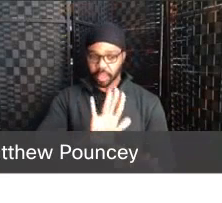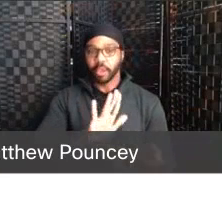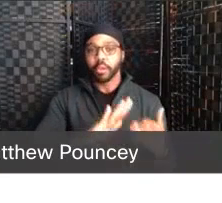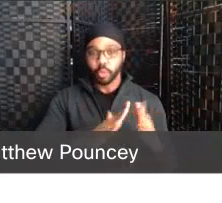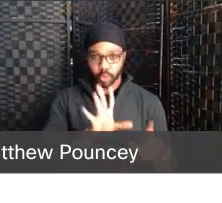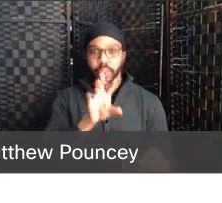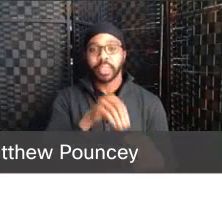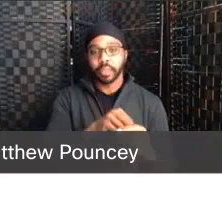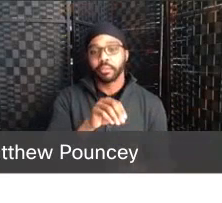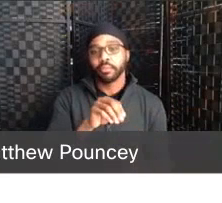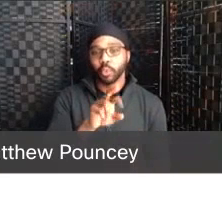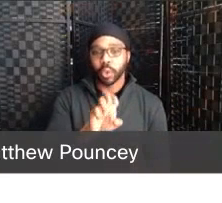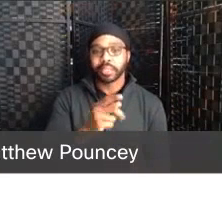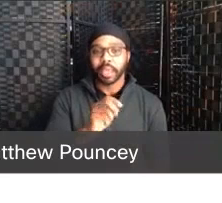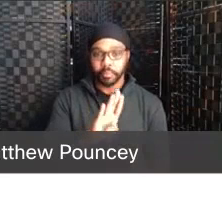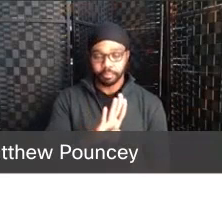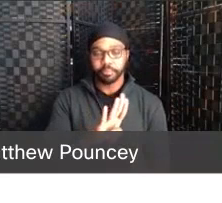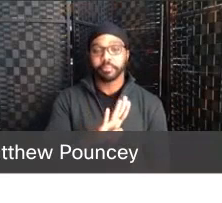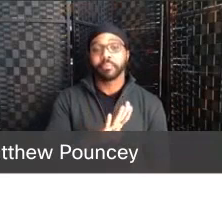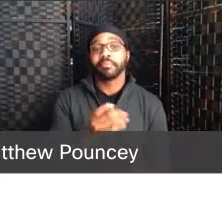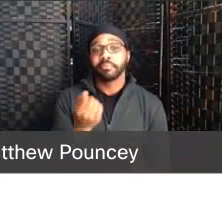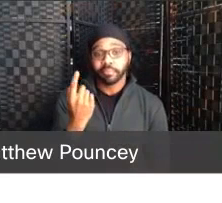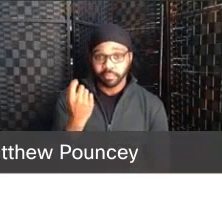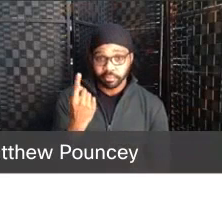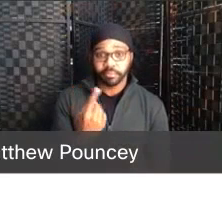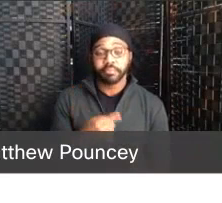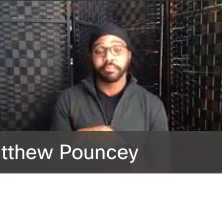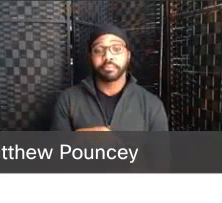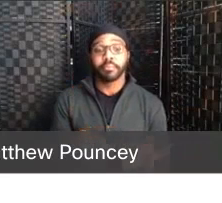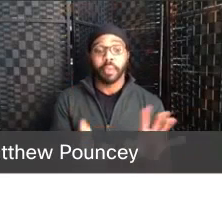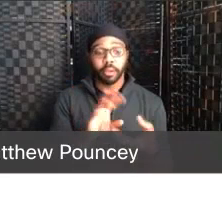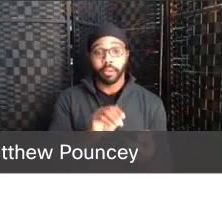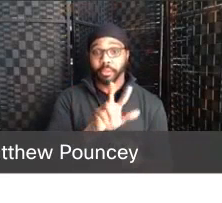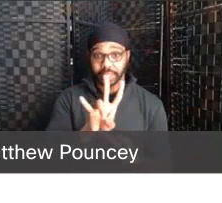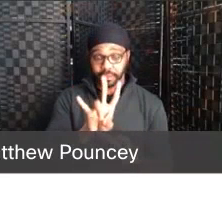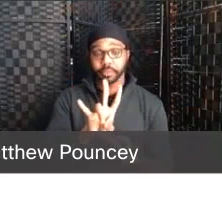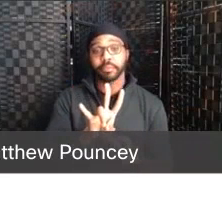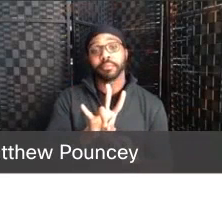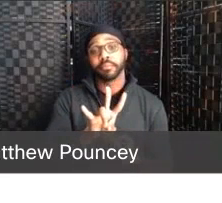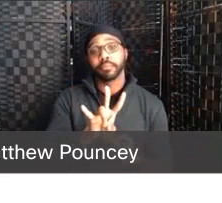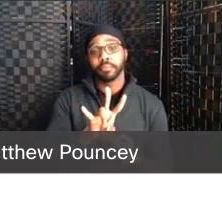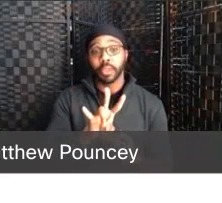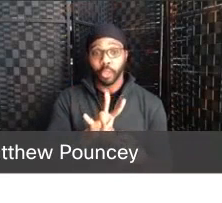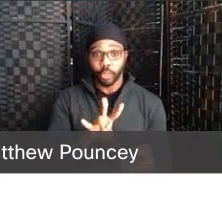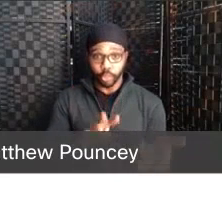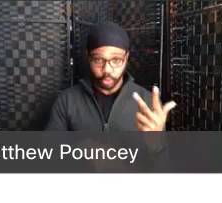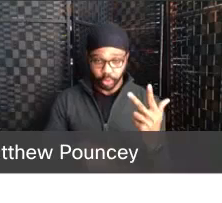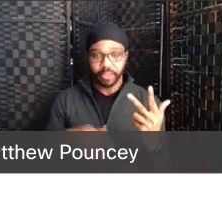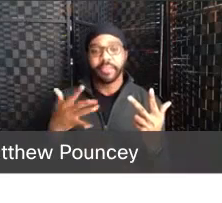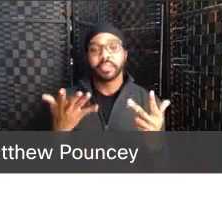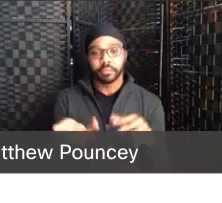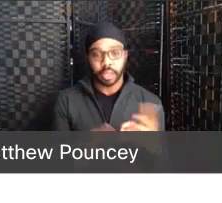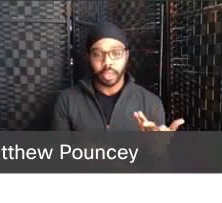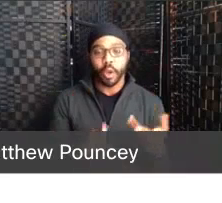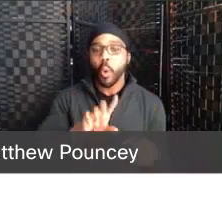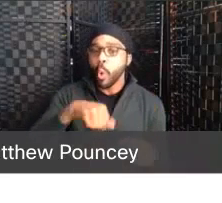residential habilitation. Of those 37, 3 have died, only 2